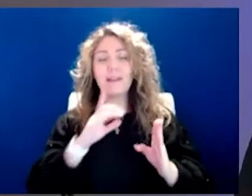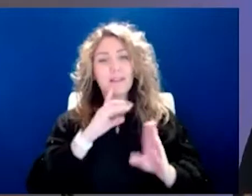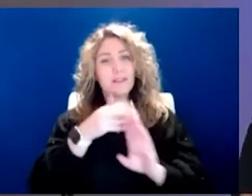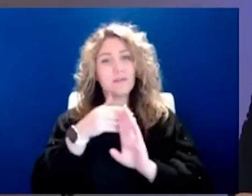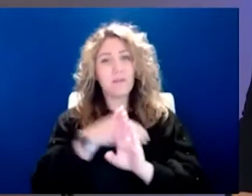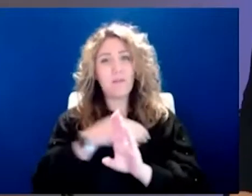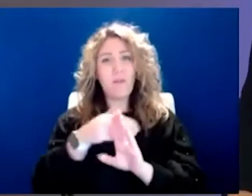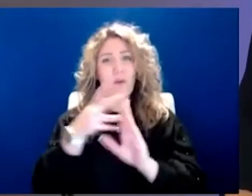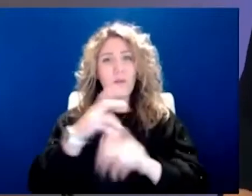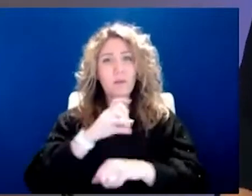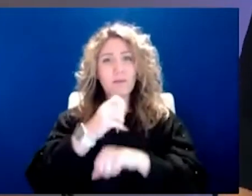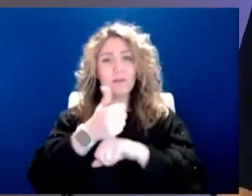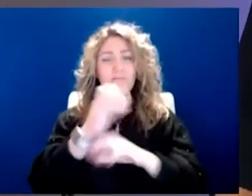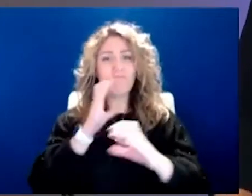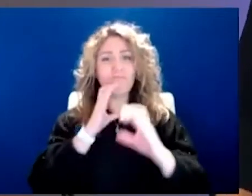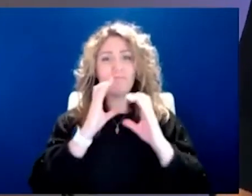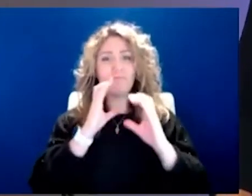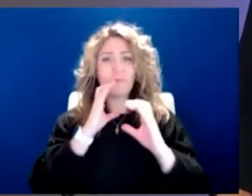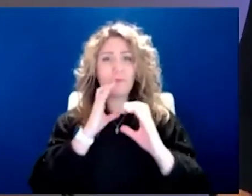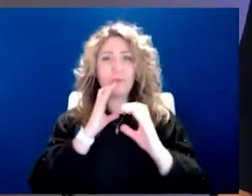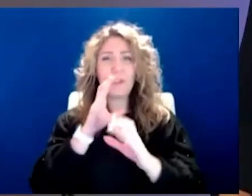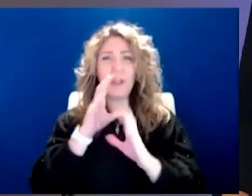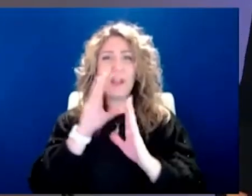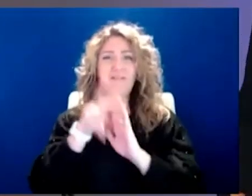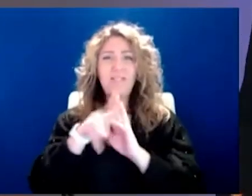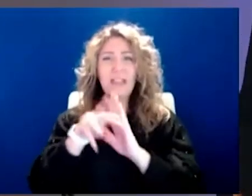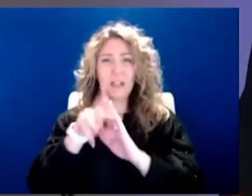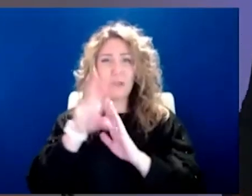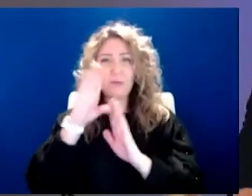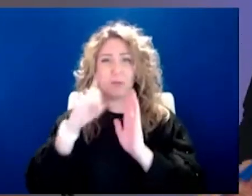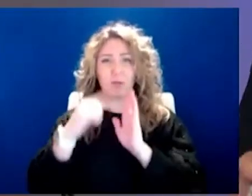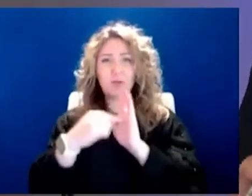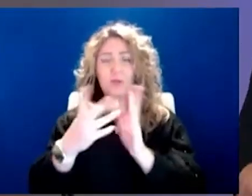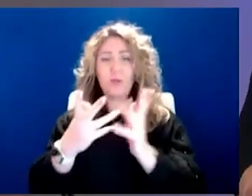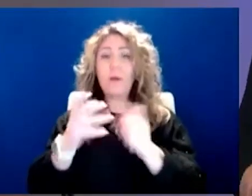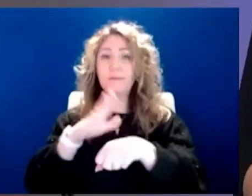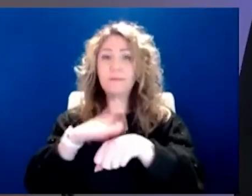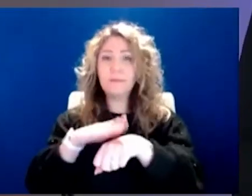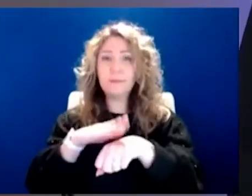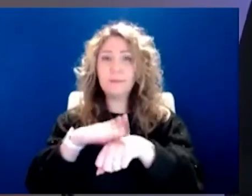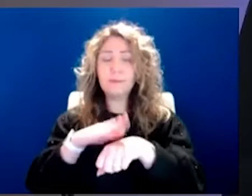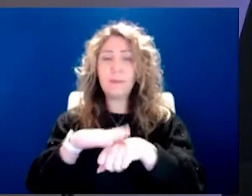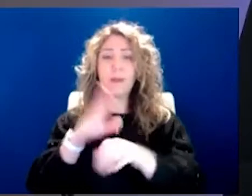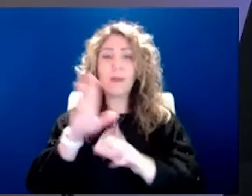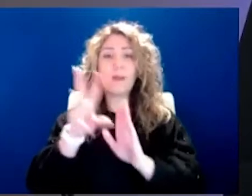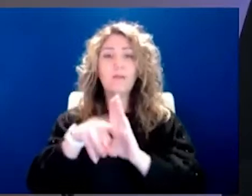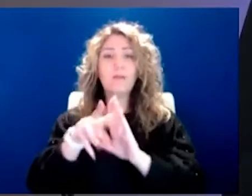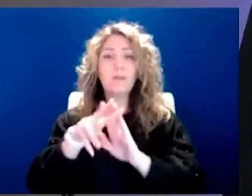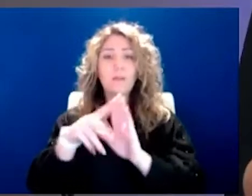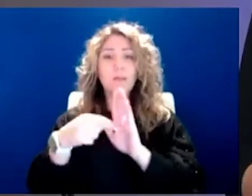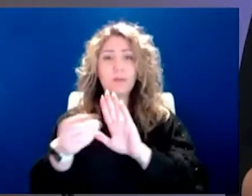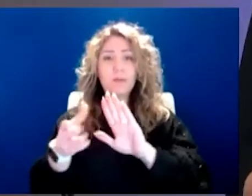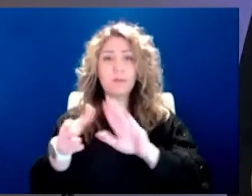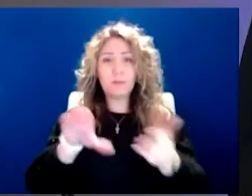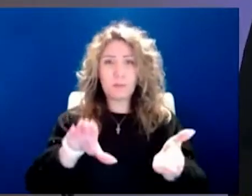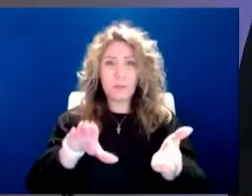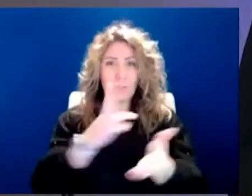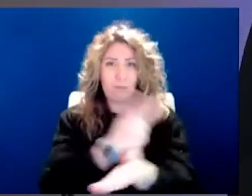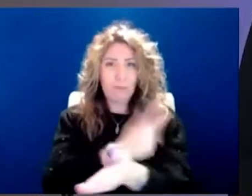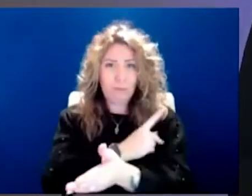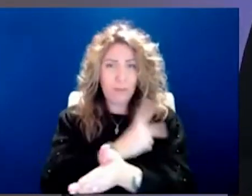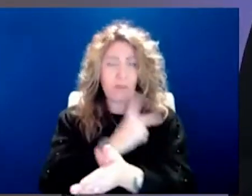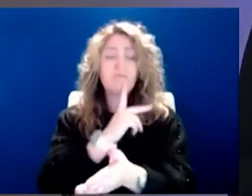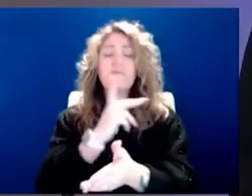our conversation with a video that we're going to show you. But we do want to warn you that this video will show deceased patients bagged and in